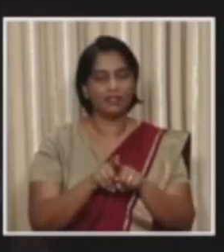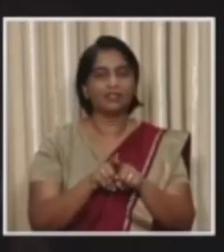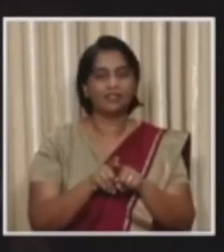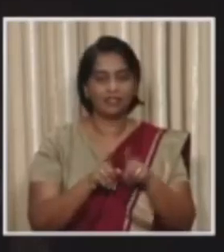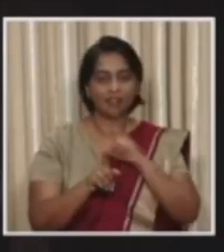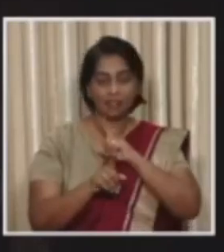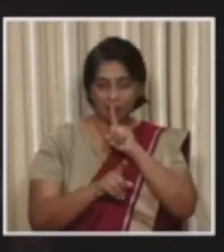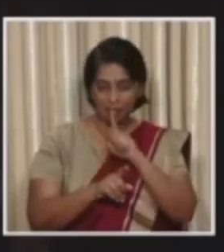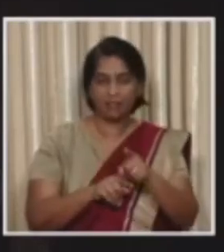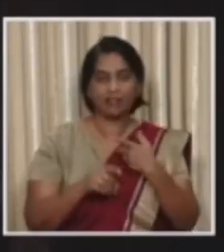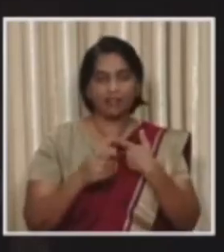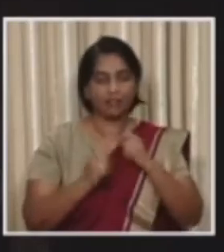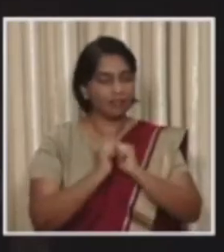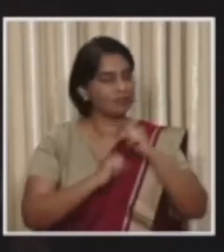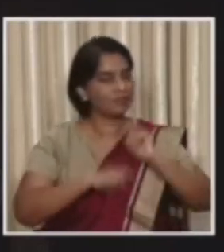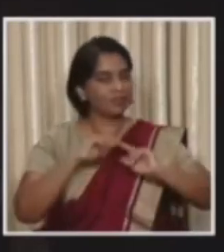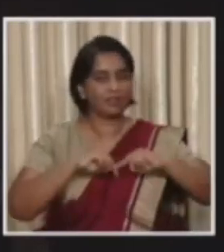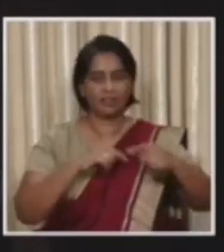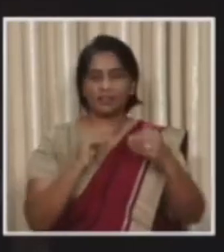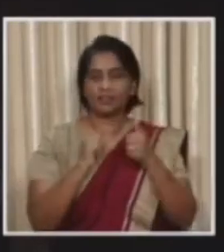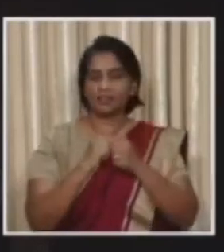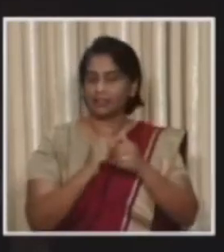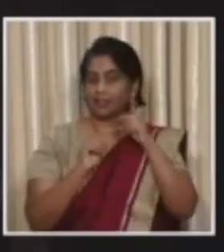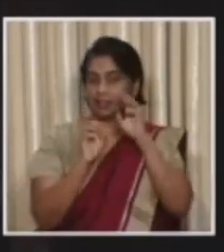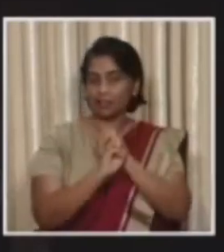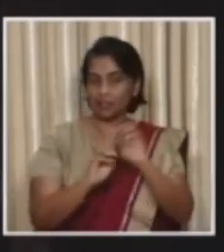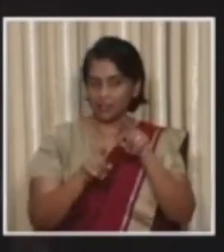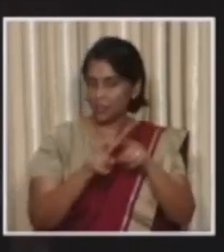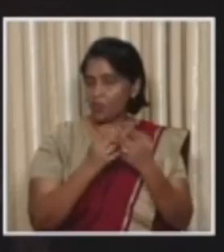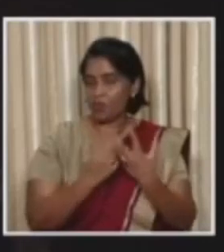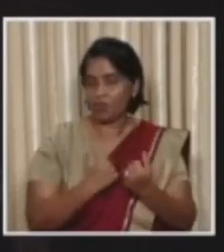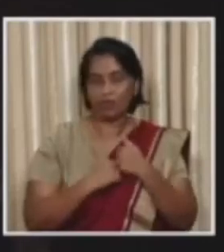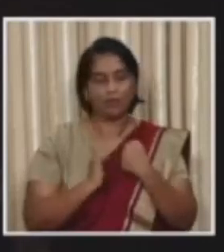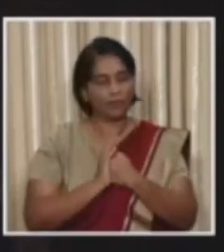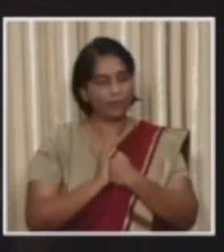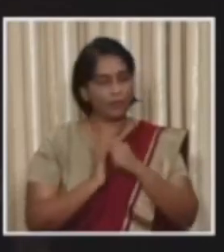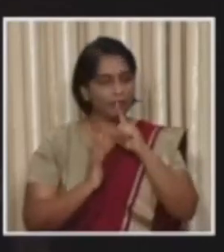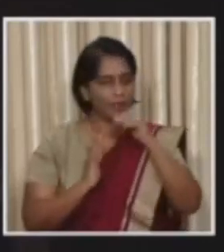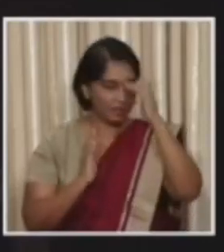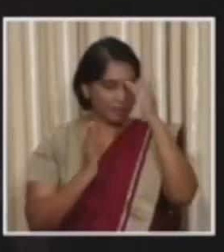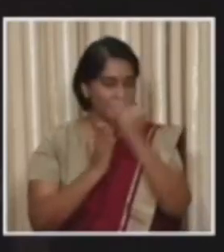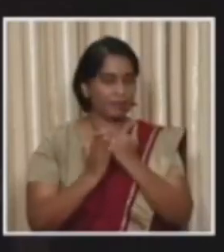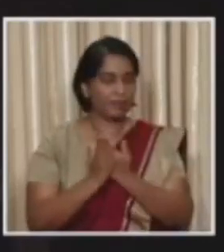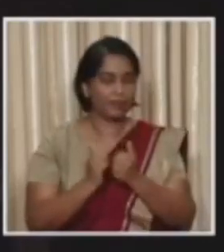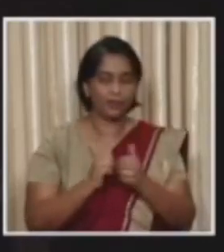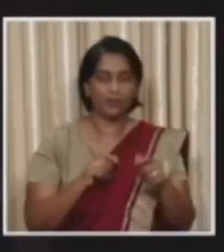mechanism. This is a serious issue, and I would urge through you, the Speaker, to attend to this matter. Getting back to the